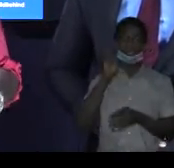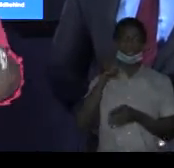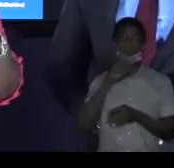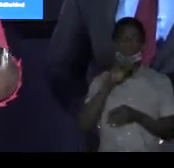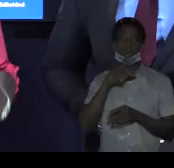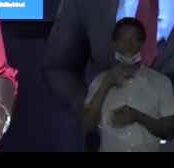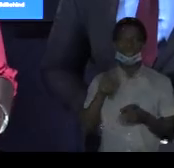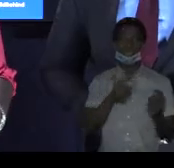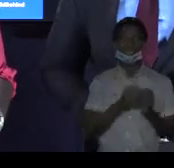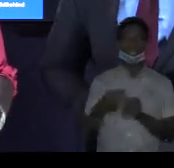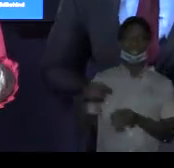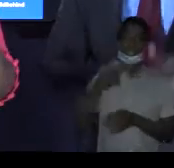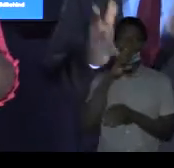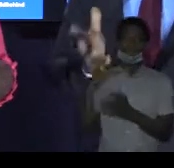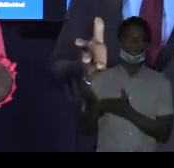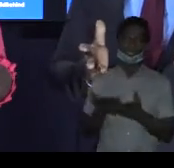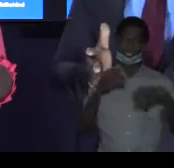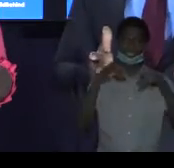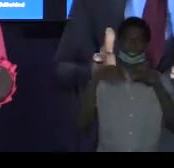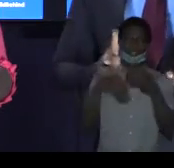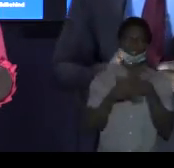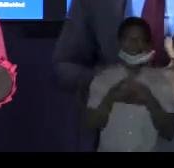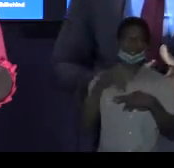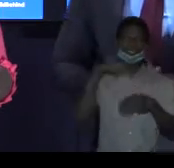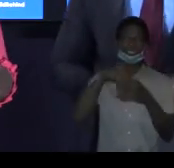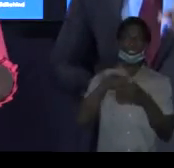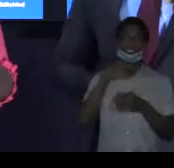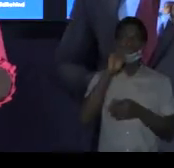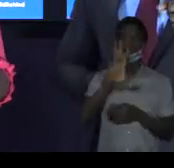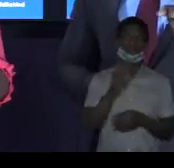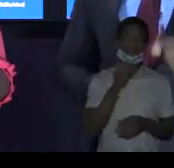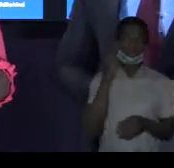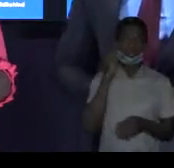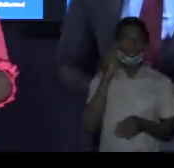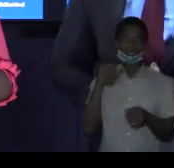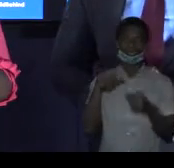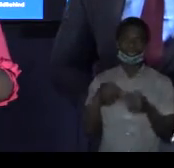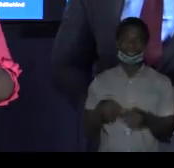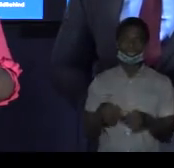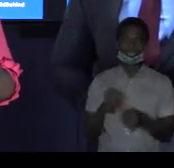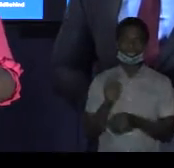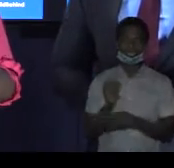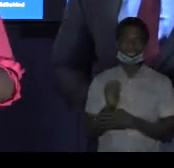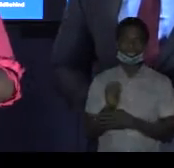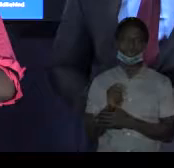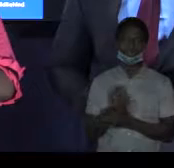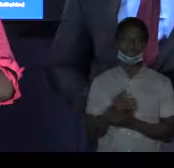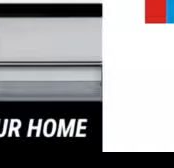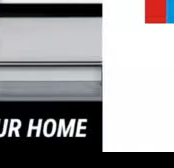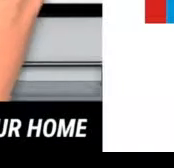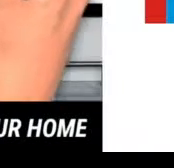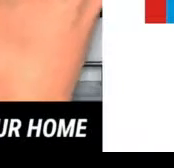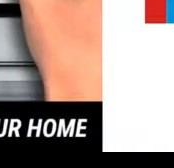Wale. Together, we are bringing the classroom into your home. Please stay tuned.